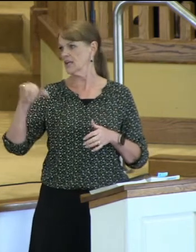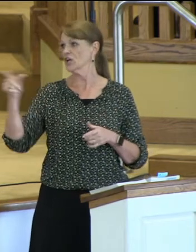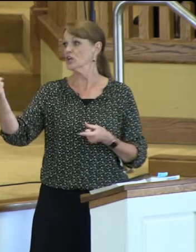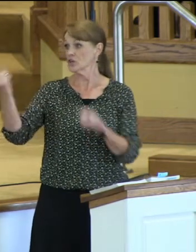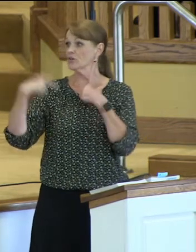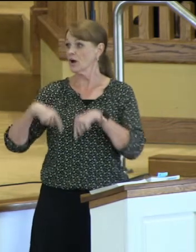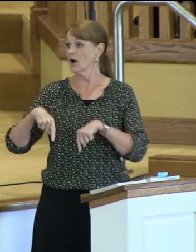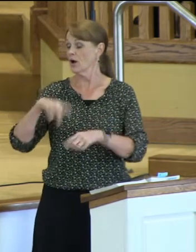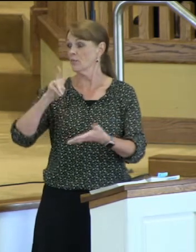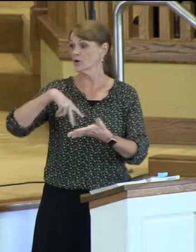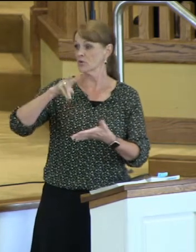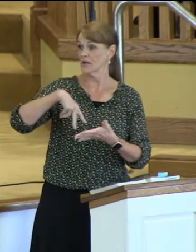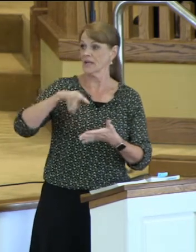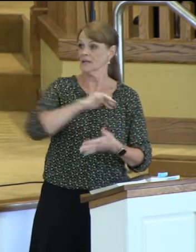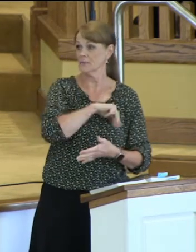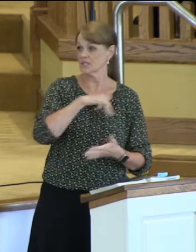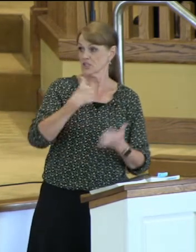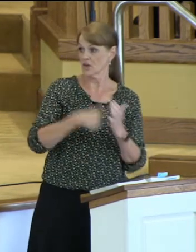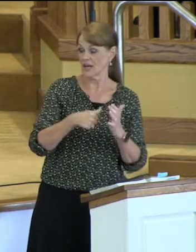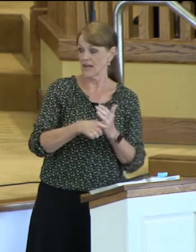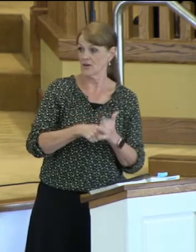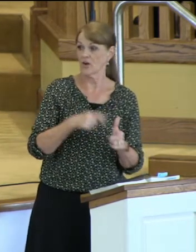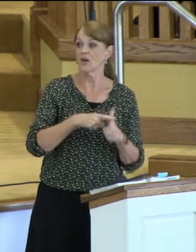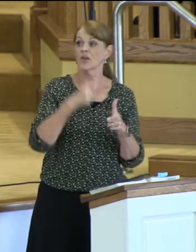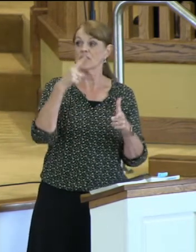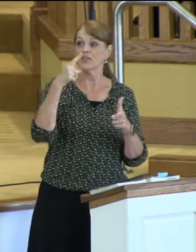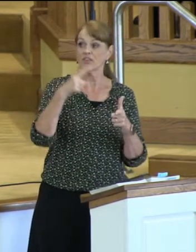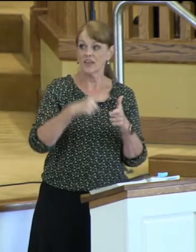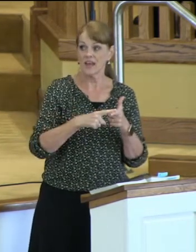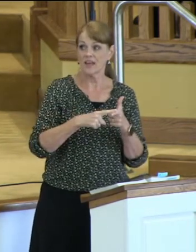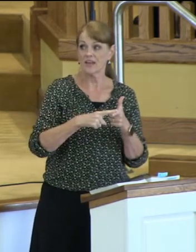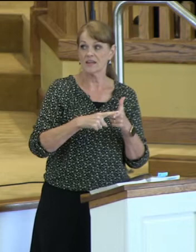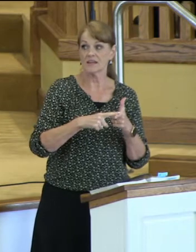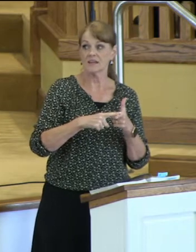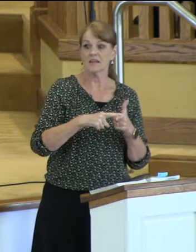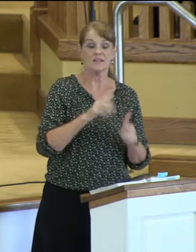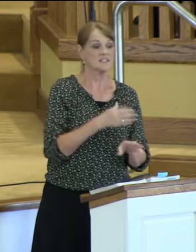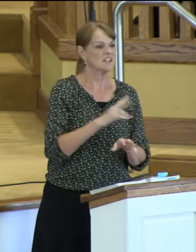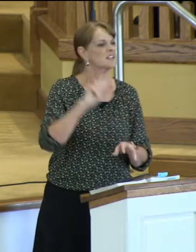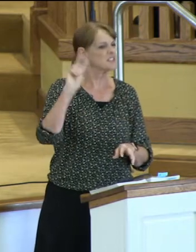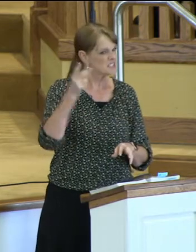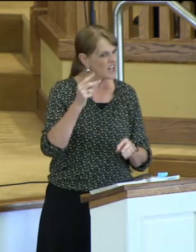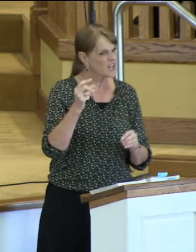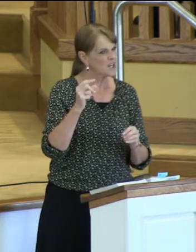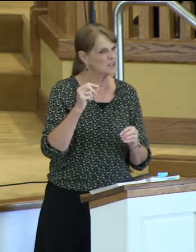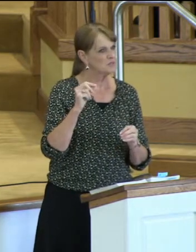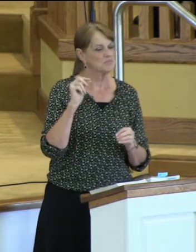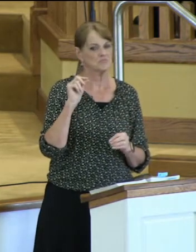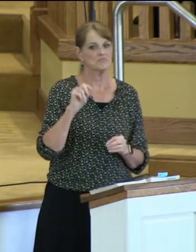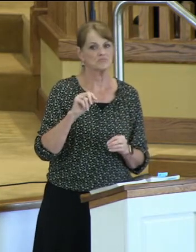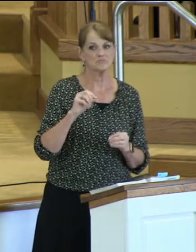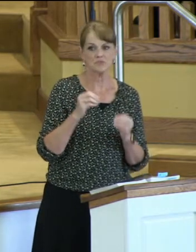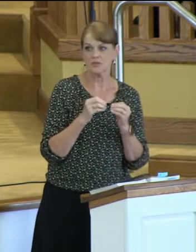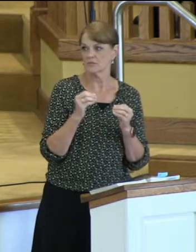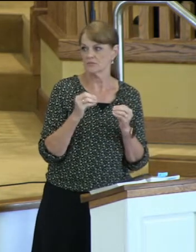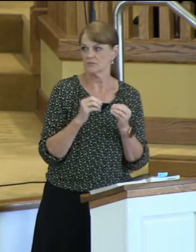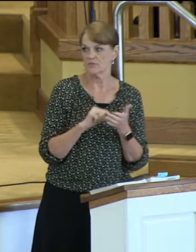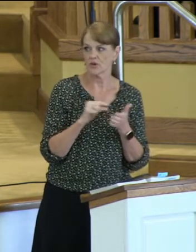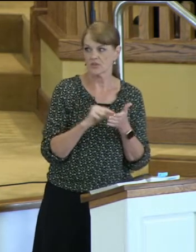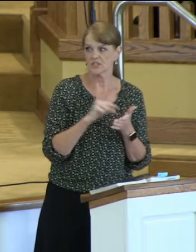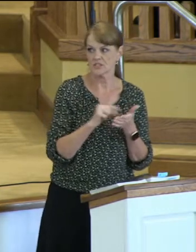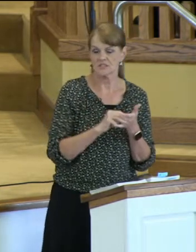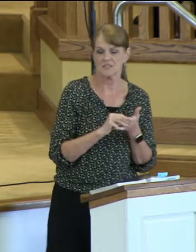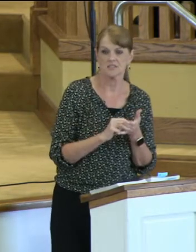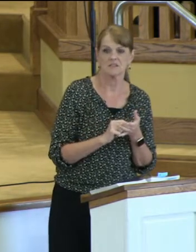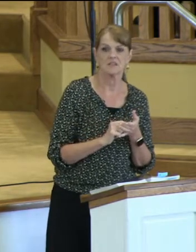the missions letter. And then we'll sing the second two verses and shake hands. How's that? Just to mix it up a little bit. All right, here we go.